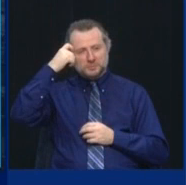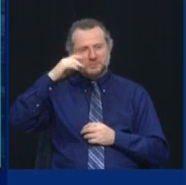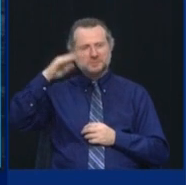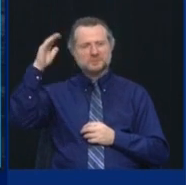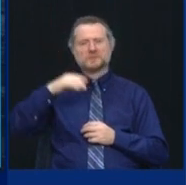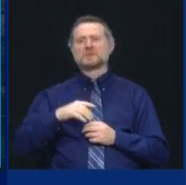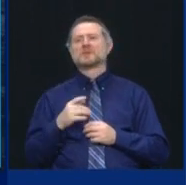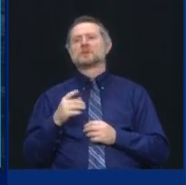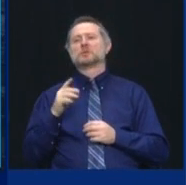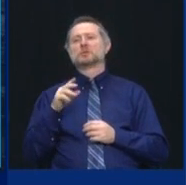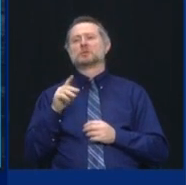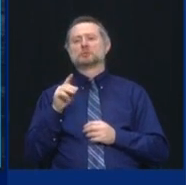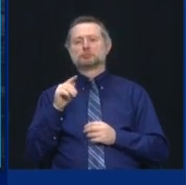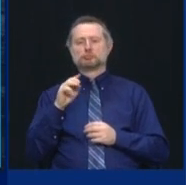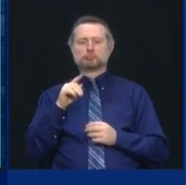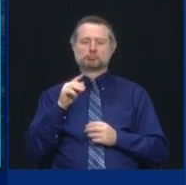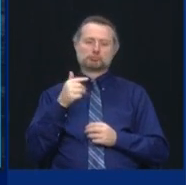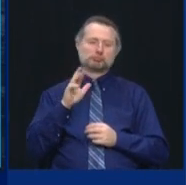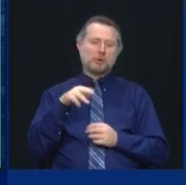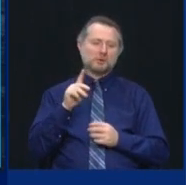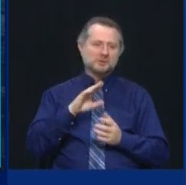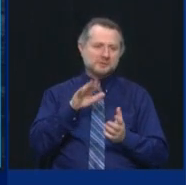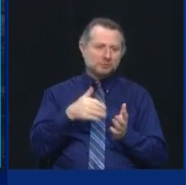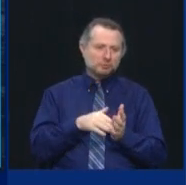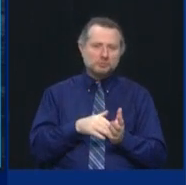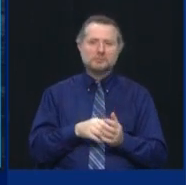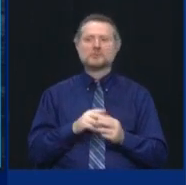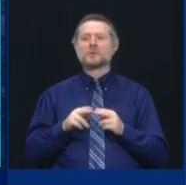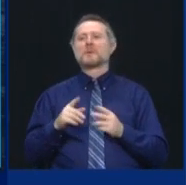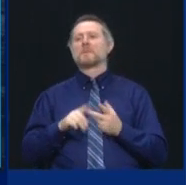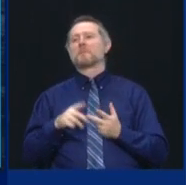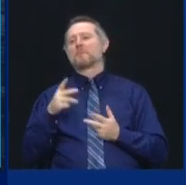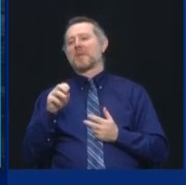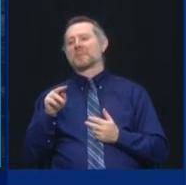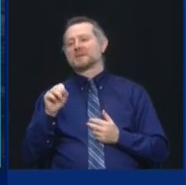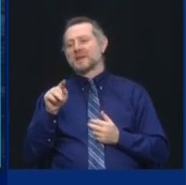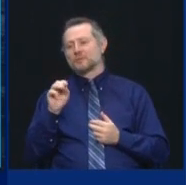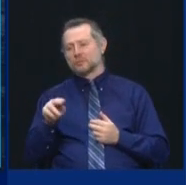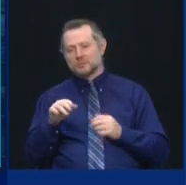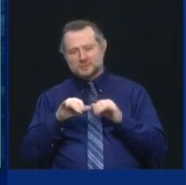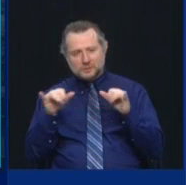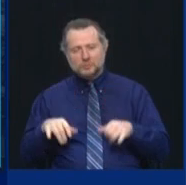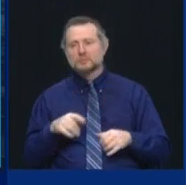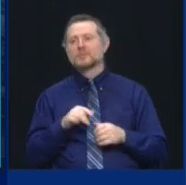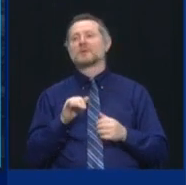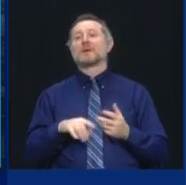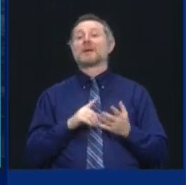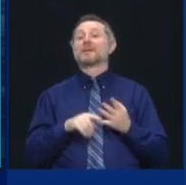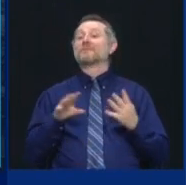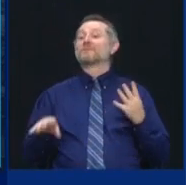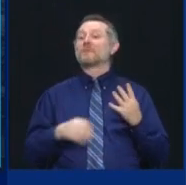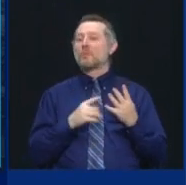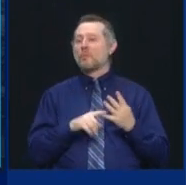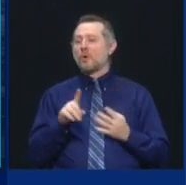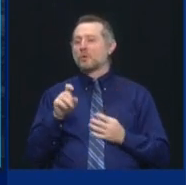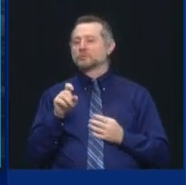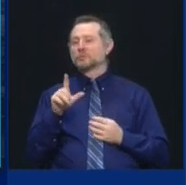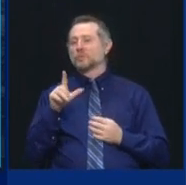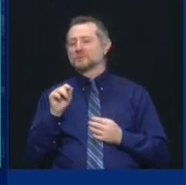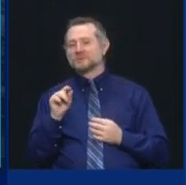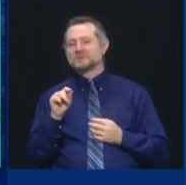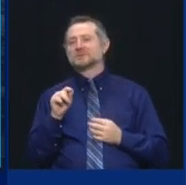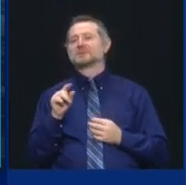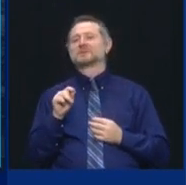Central, Penn Station, Broadway, and we're going to add 125th Street in Harlem,